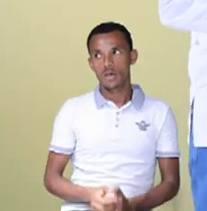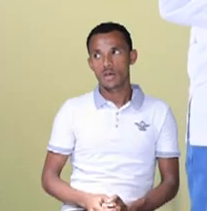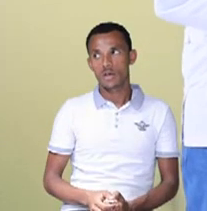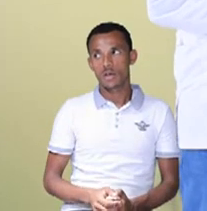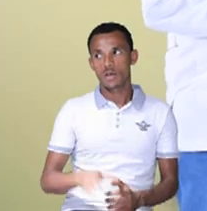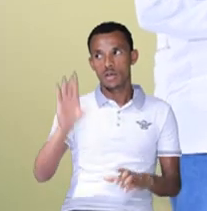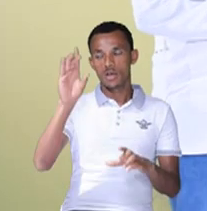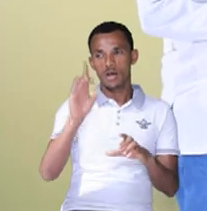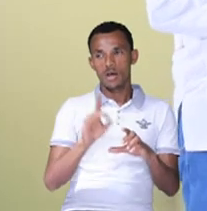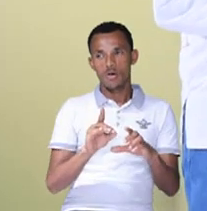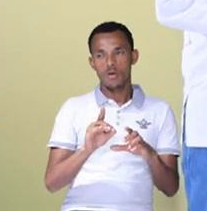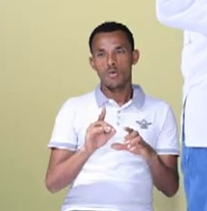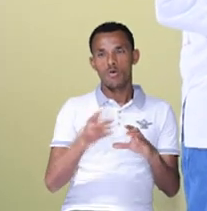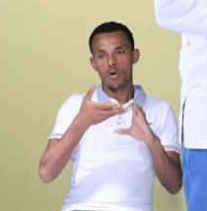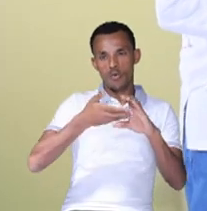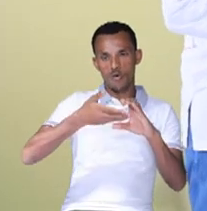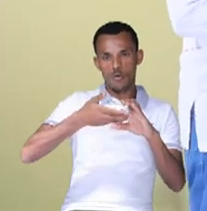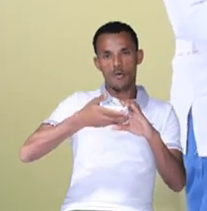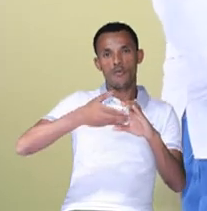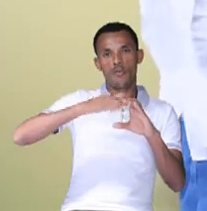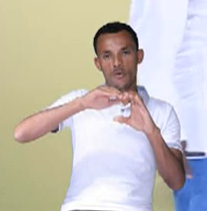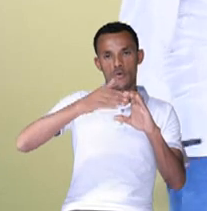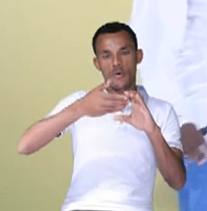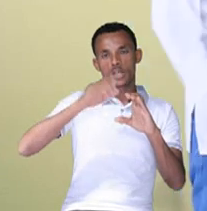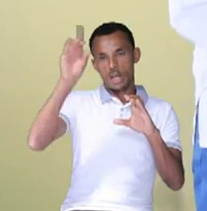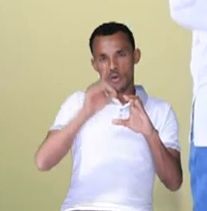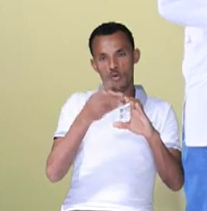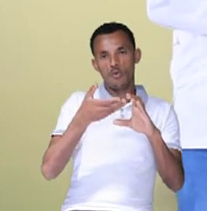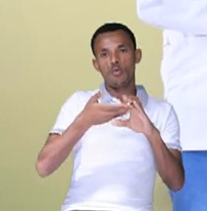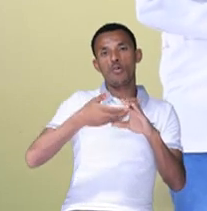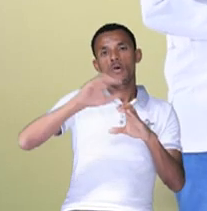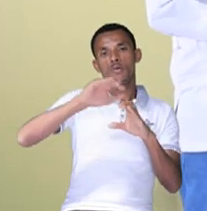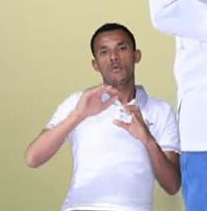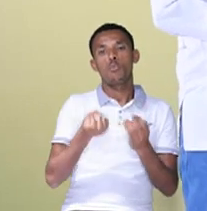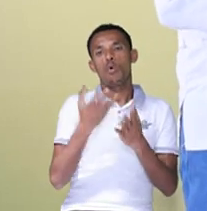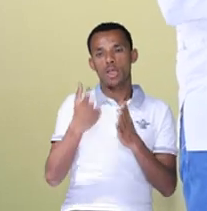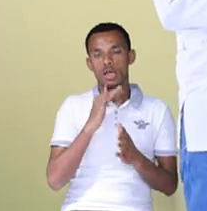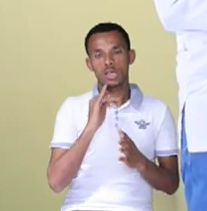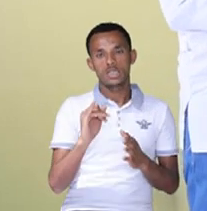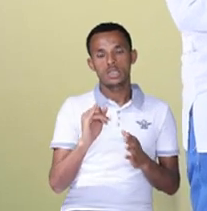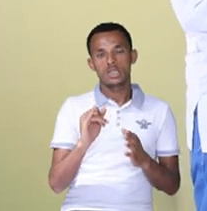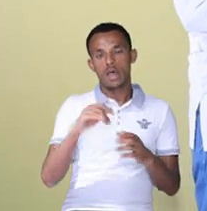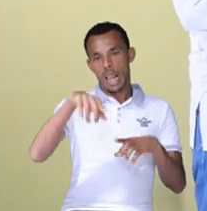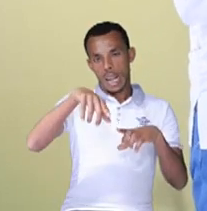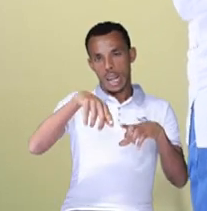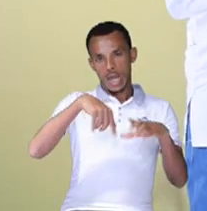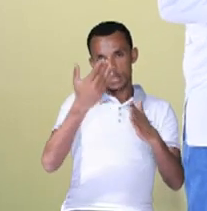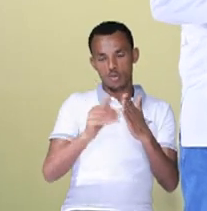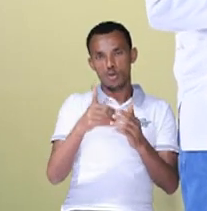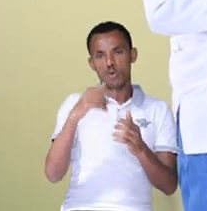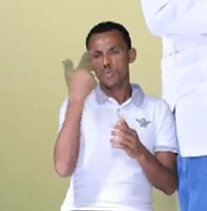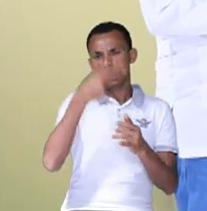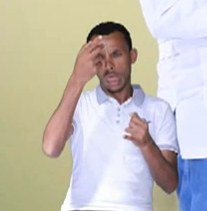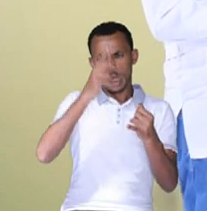The diagonal of a convex polygon. The diagonal of a convex polygon is a line segment